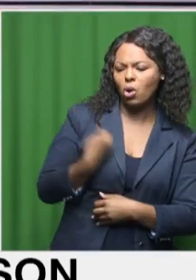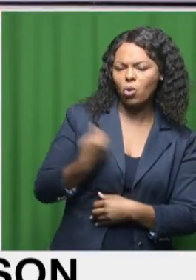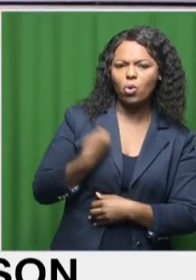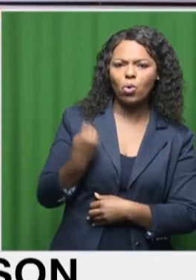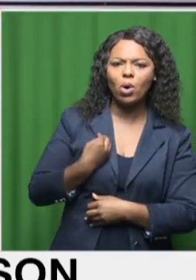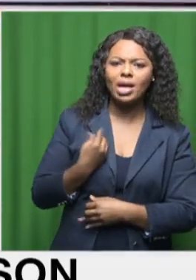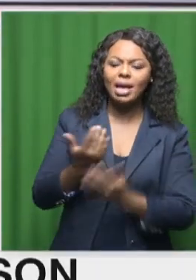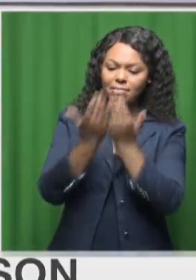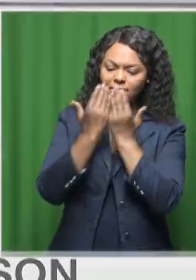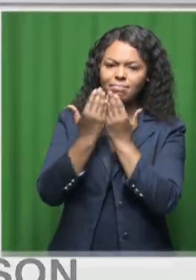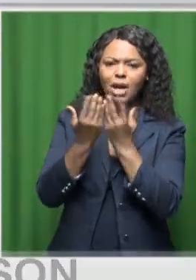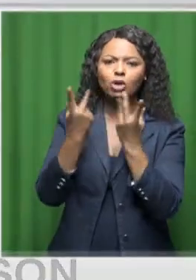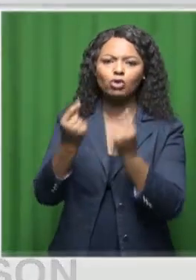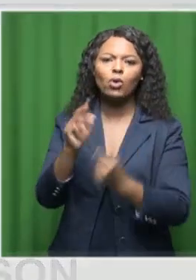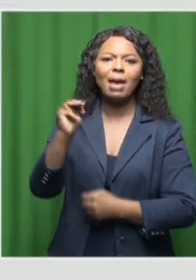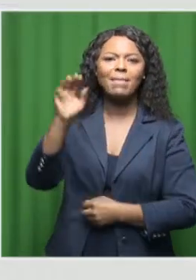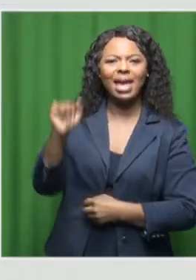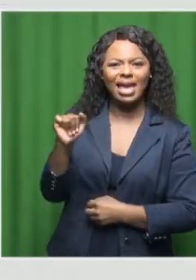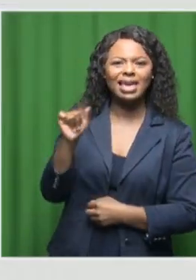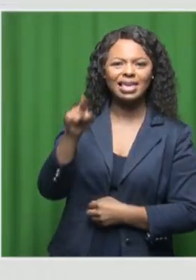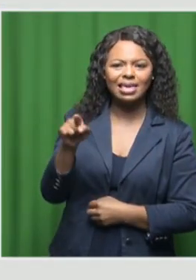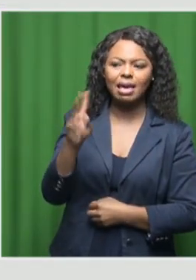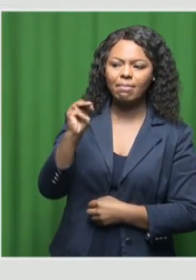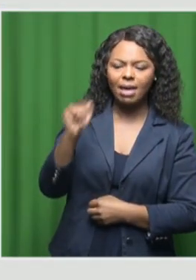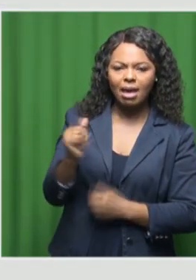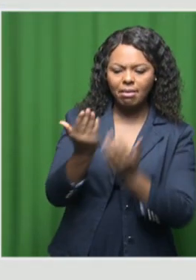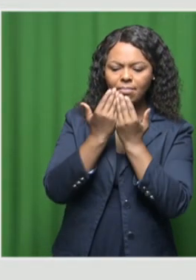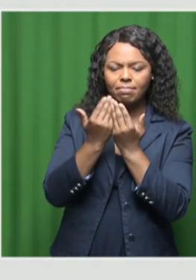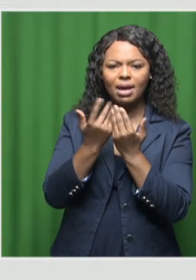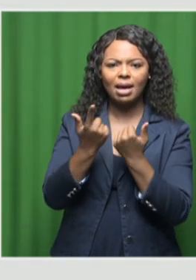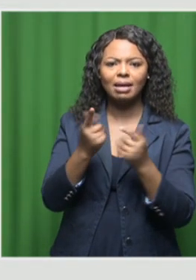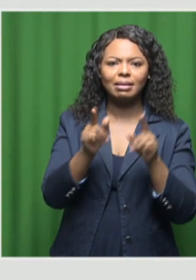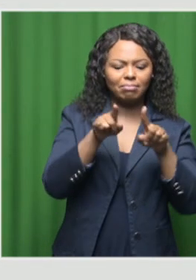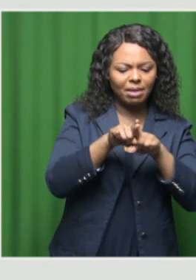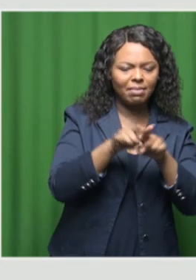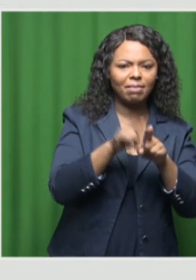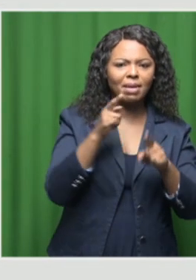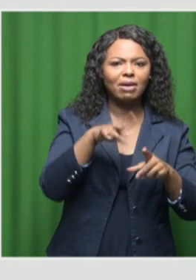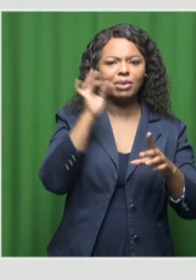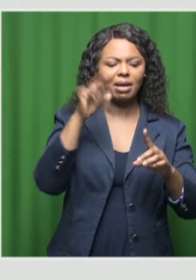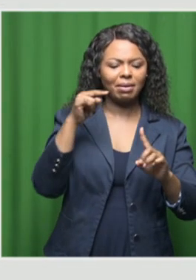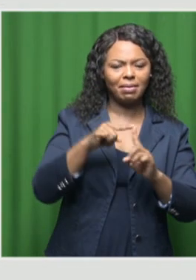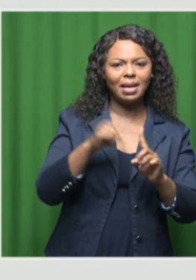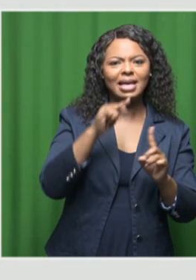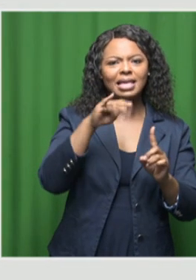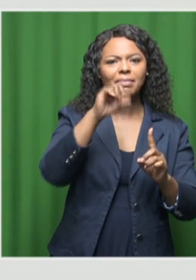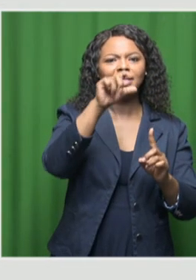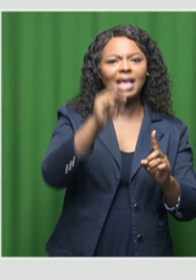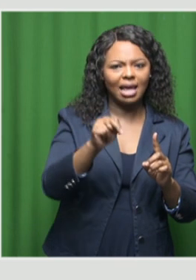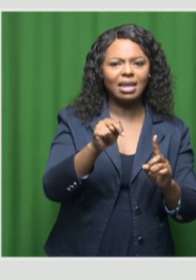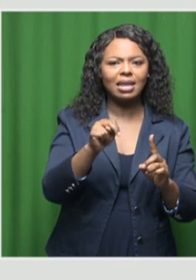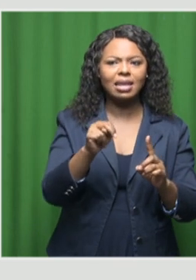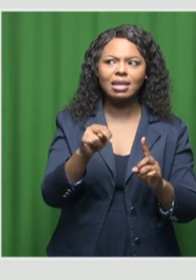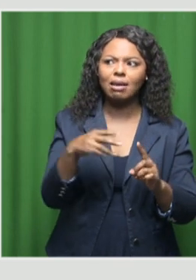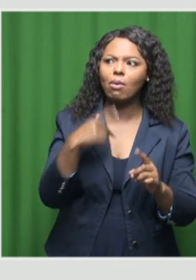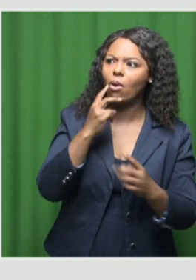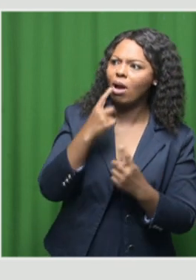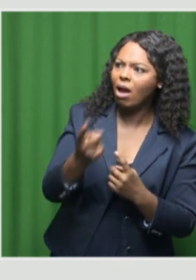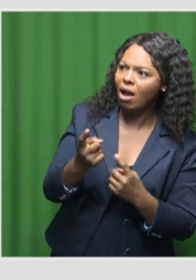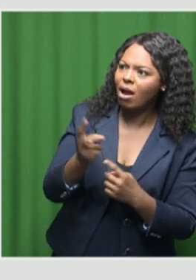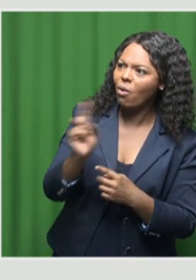are studying, doing their masters, and they say to me, "I'm doing my thesis on Gibson Kente." What? So that